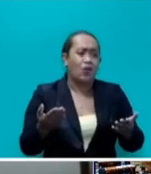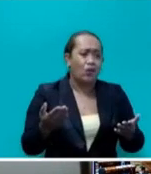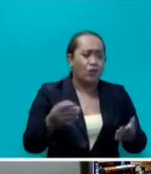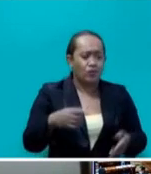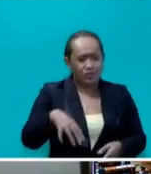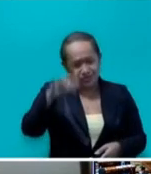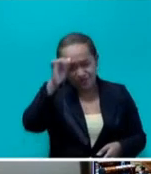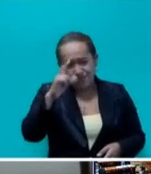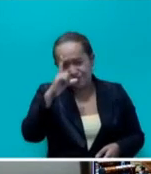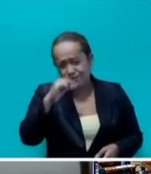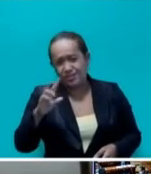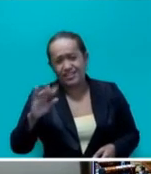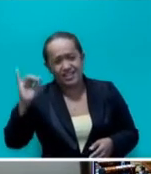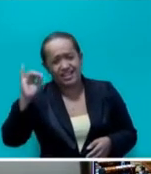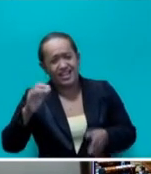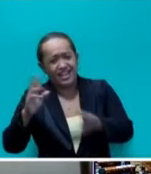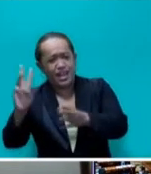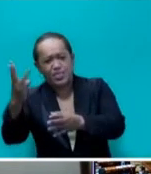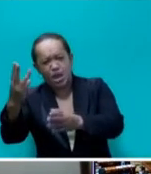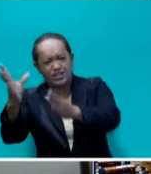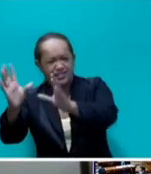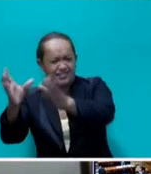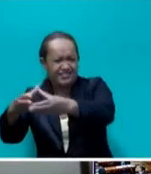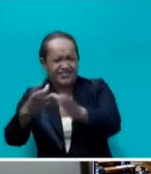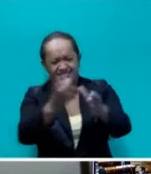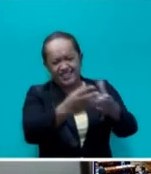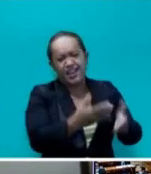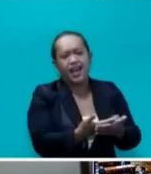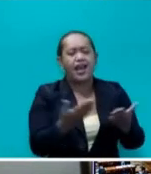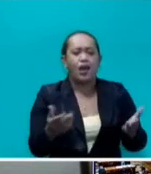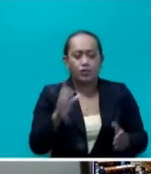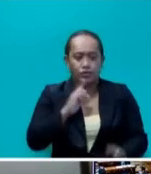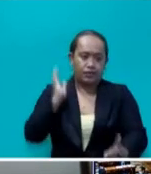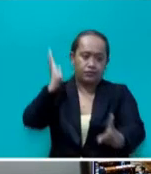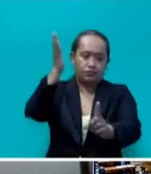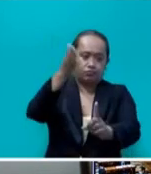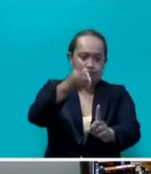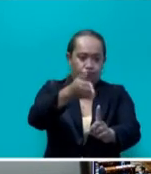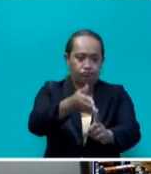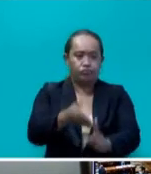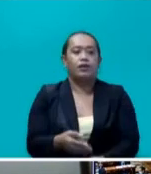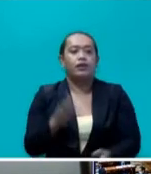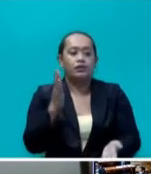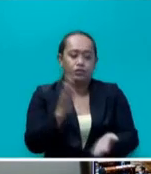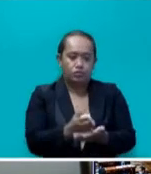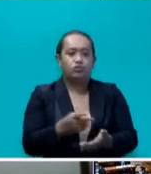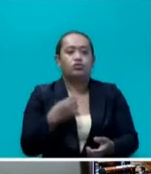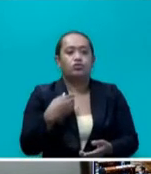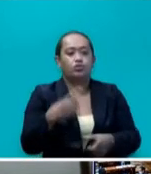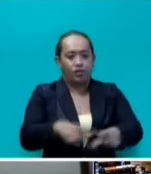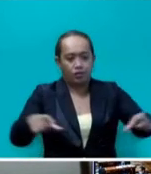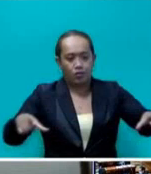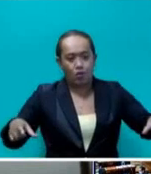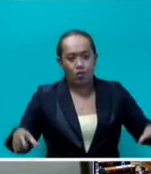longer need to obtain the consent of the Director of Lands for certain applications, and they can directly register instruments with the Registrar of Titles or lodge proceedings in court.